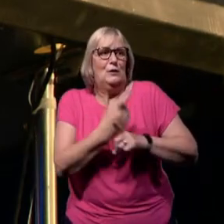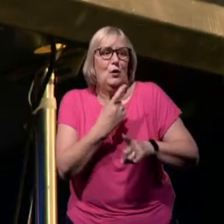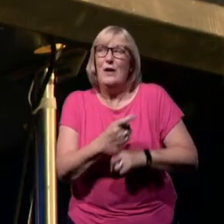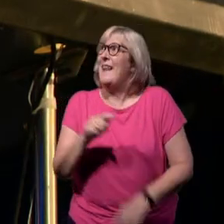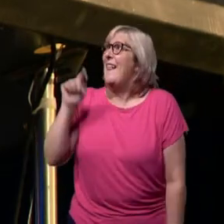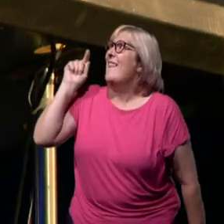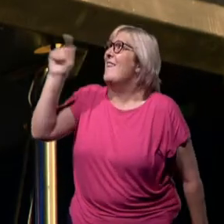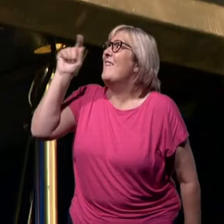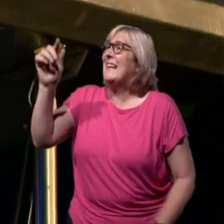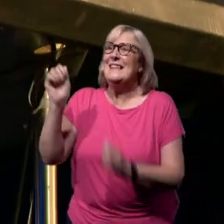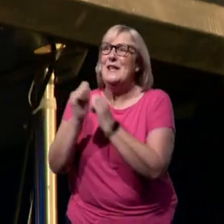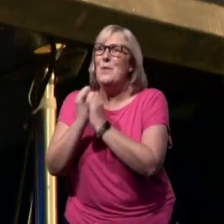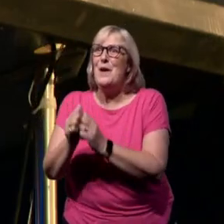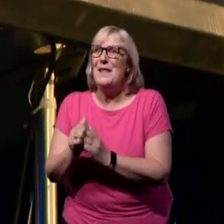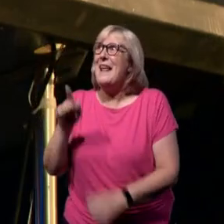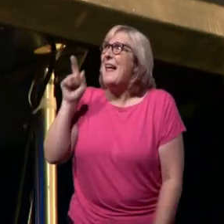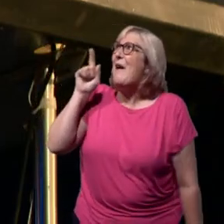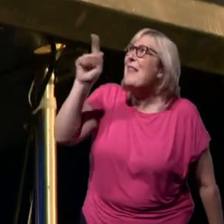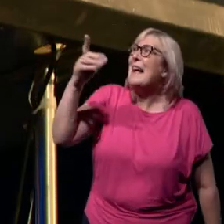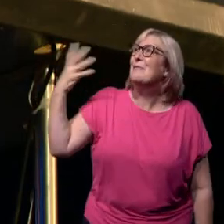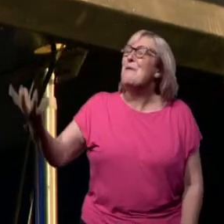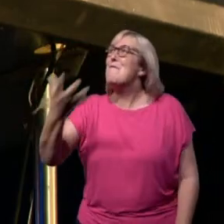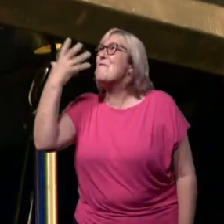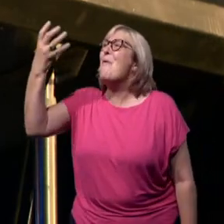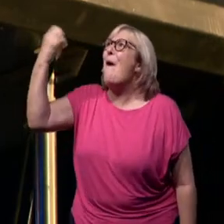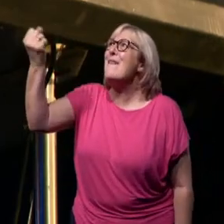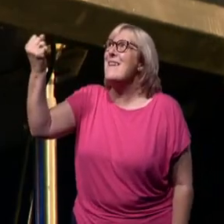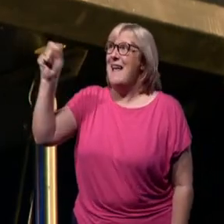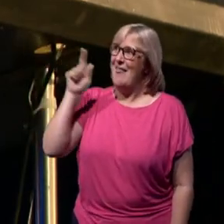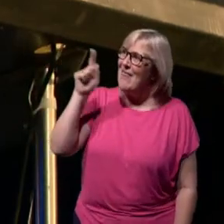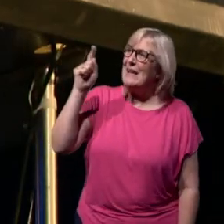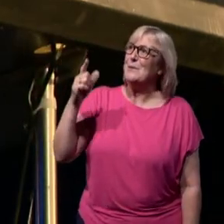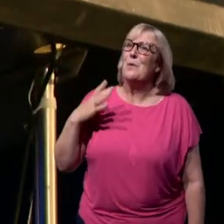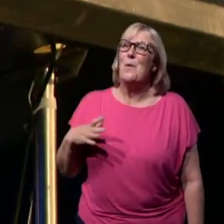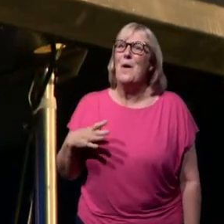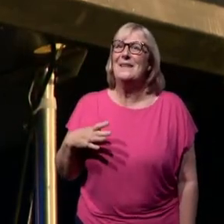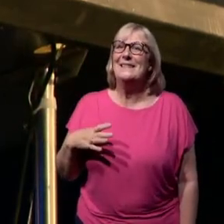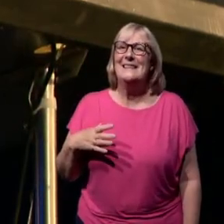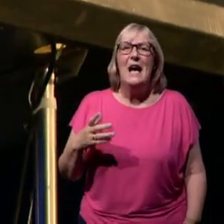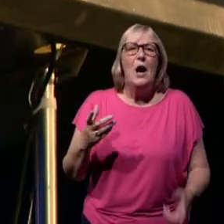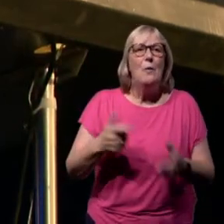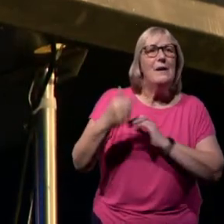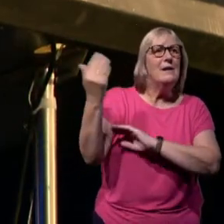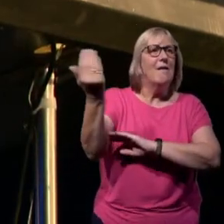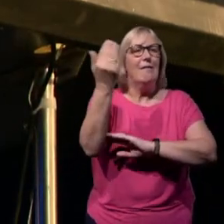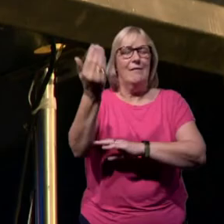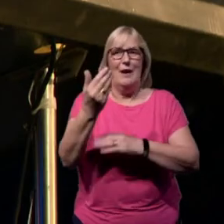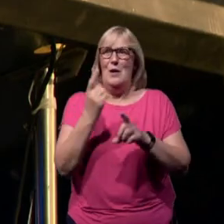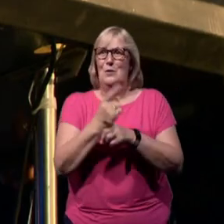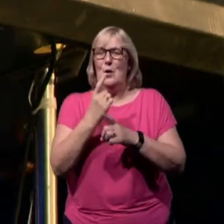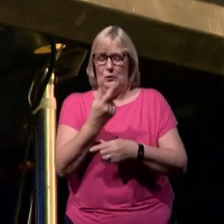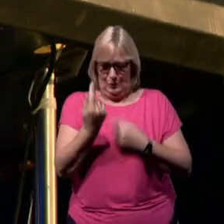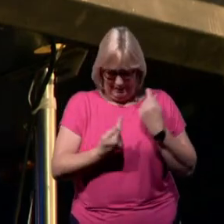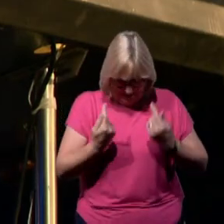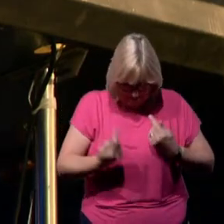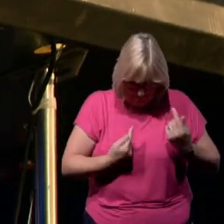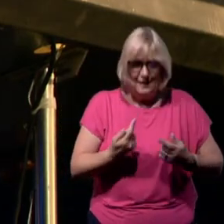is what winning at life really looks like. And I think we need to preach this to ourselves